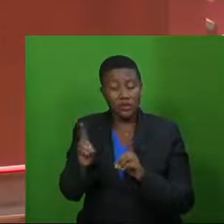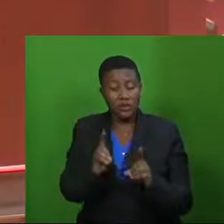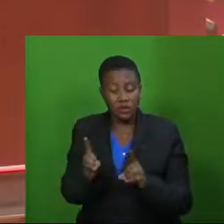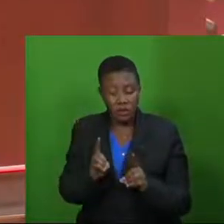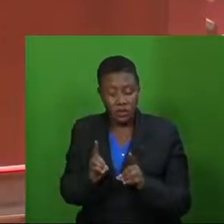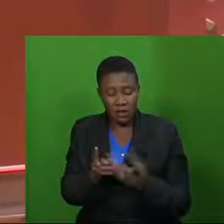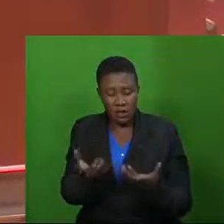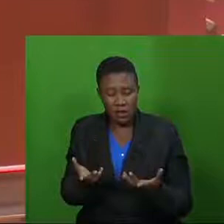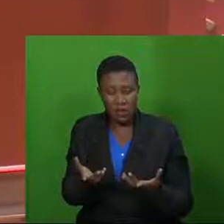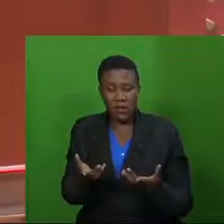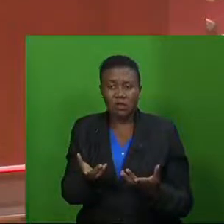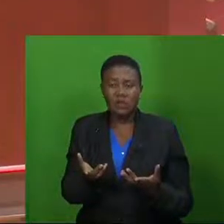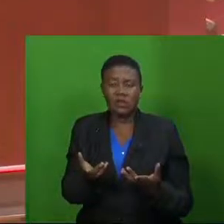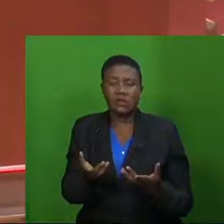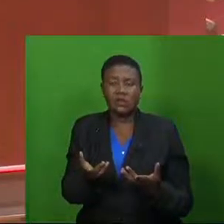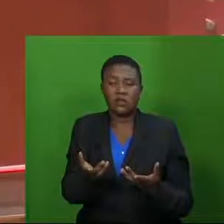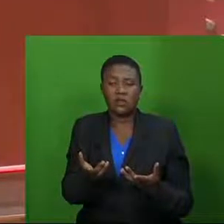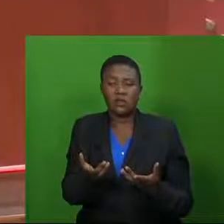of